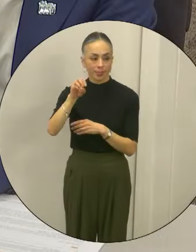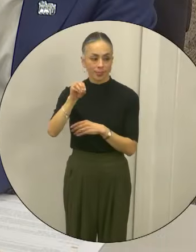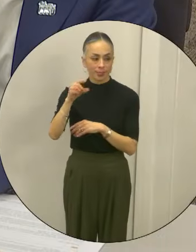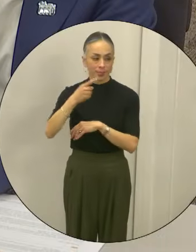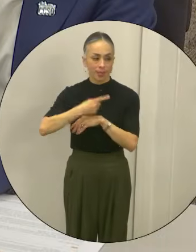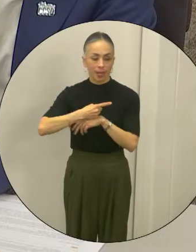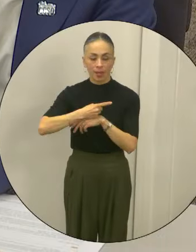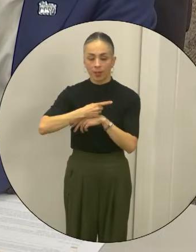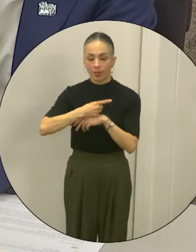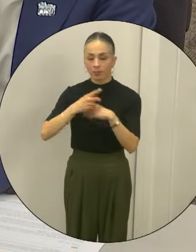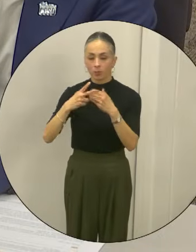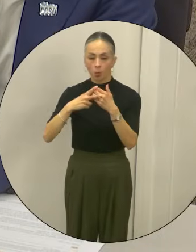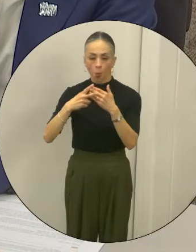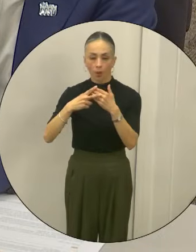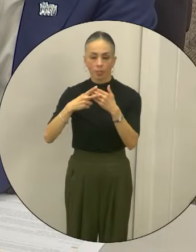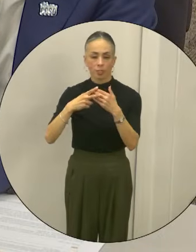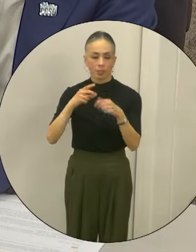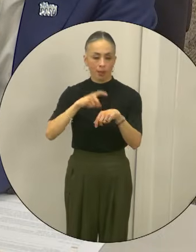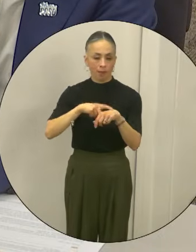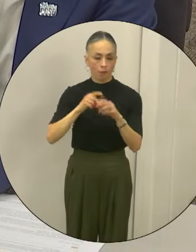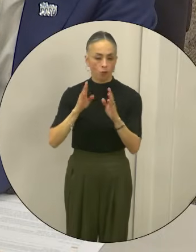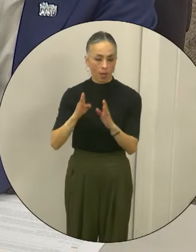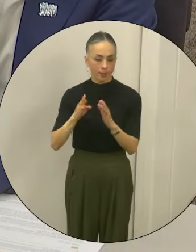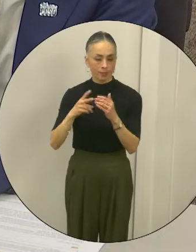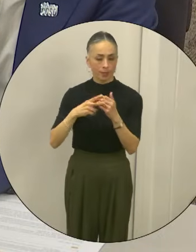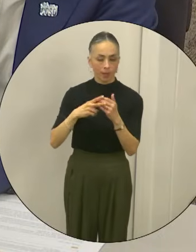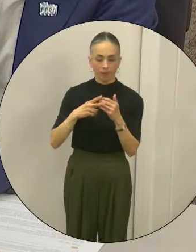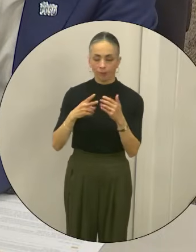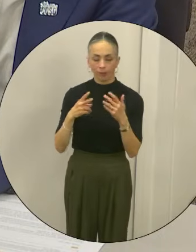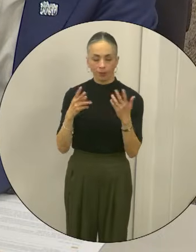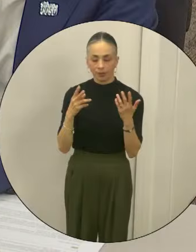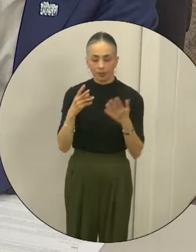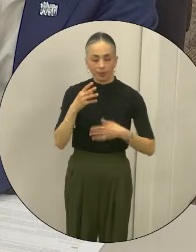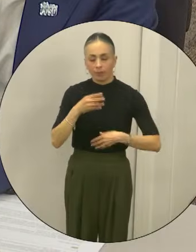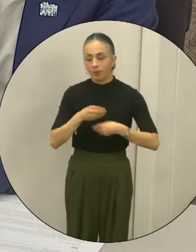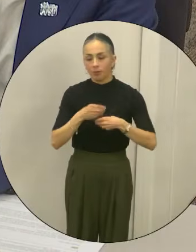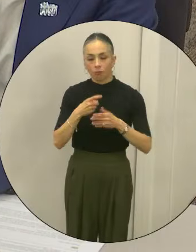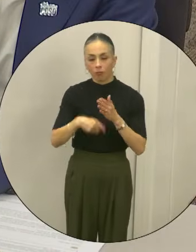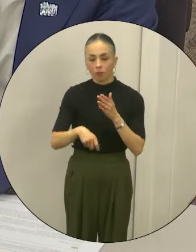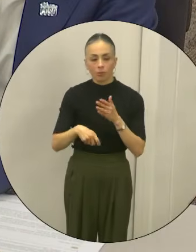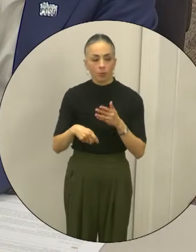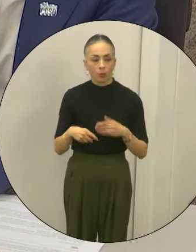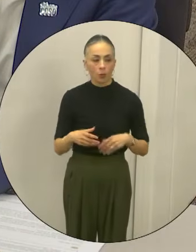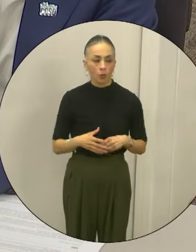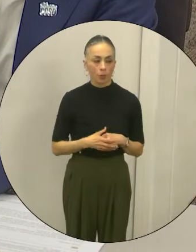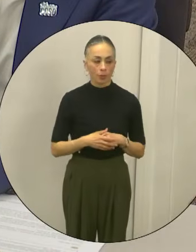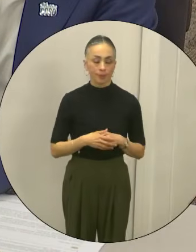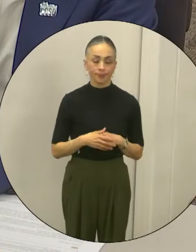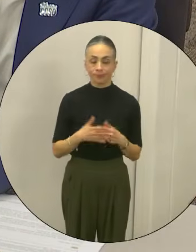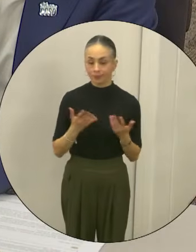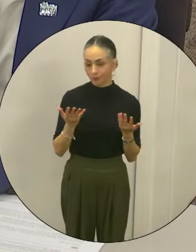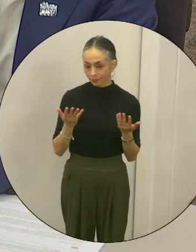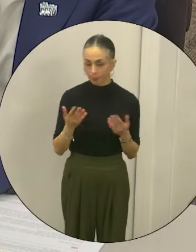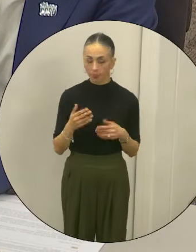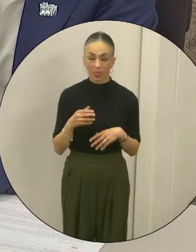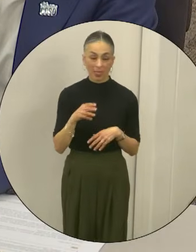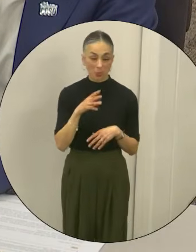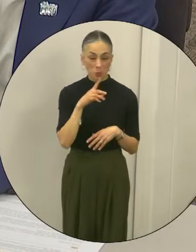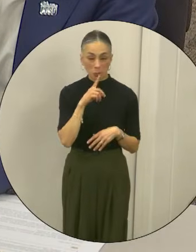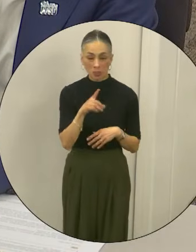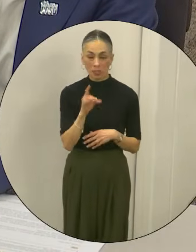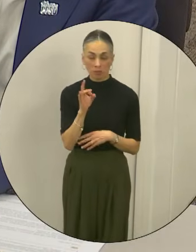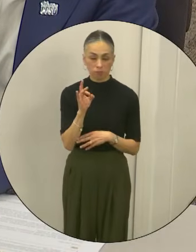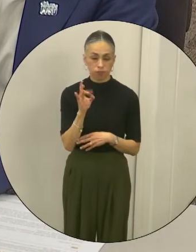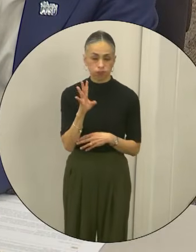storage time frame that things have to be saved. That's an additional cost. And it's just become, what it has been is it's a massive fiscal